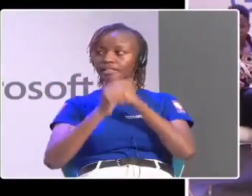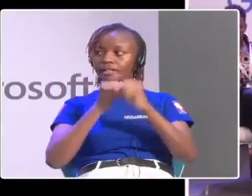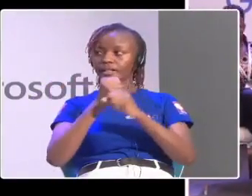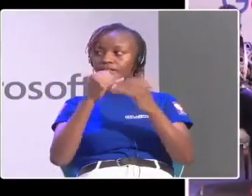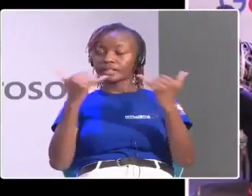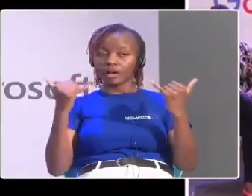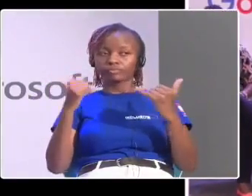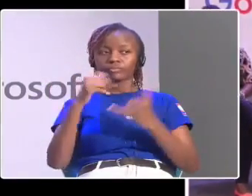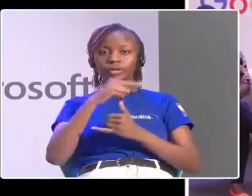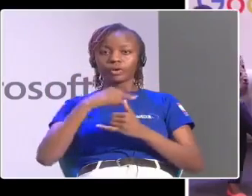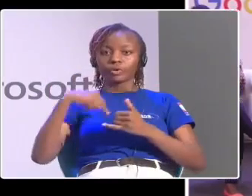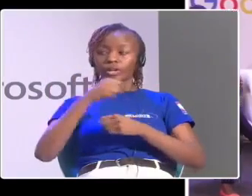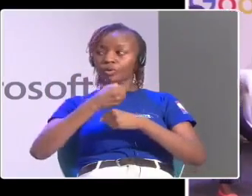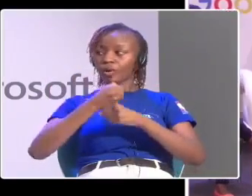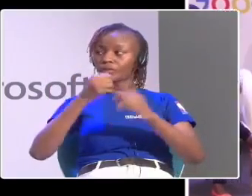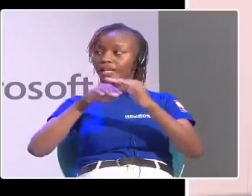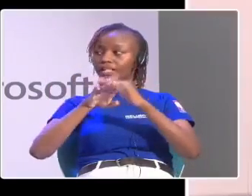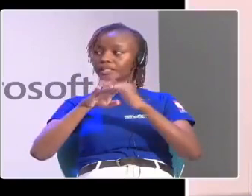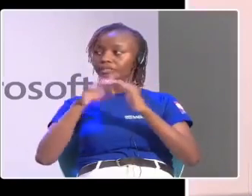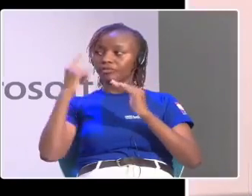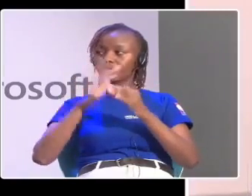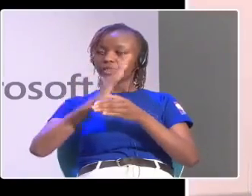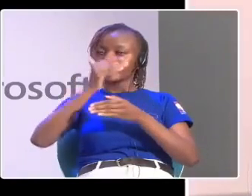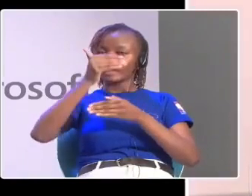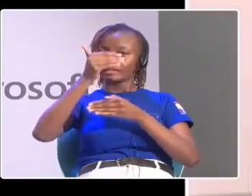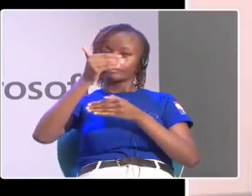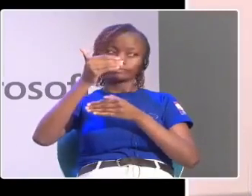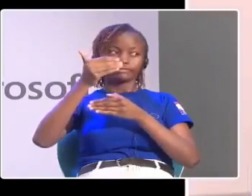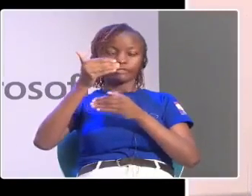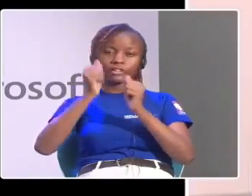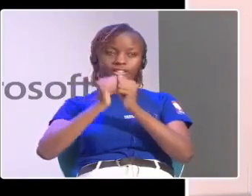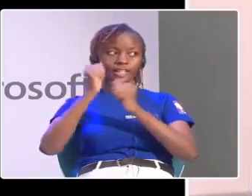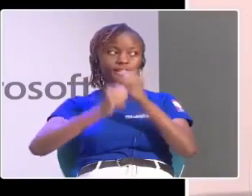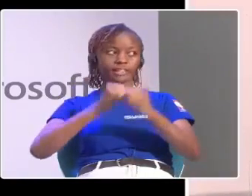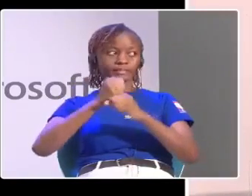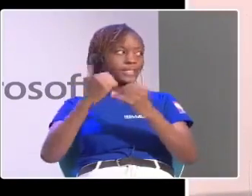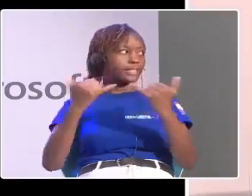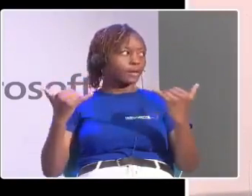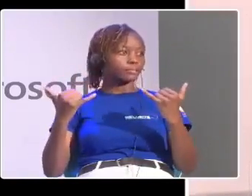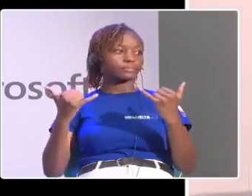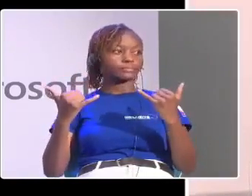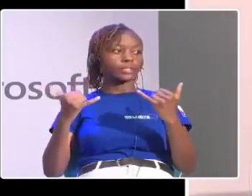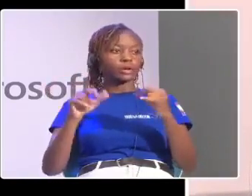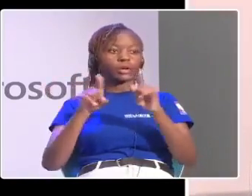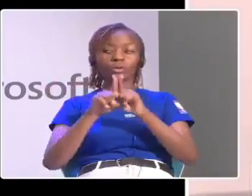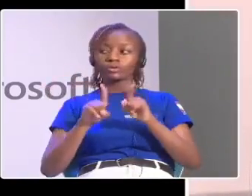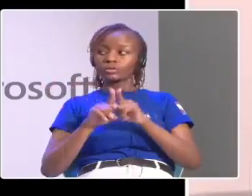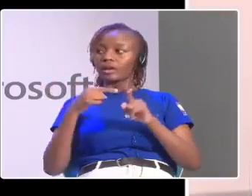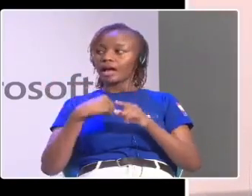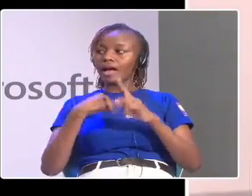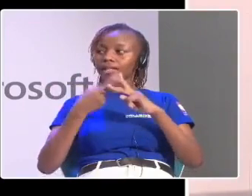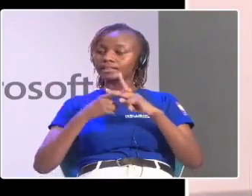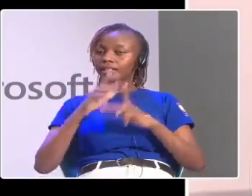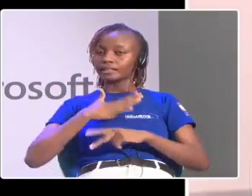working on accessibility for the last decade or so at Google formally. And I actually did start my career